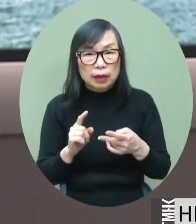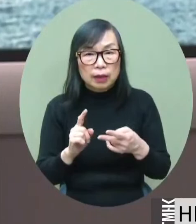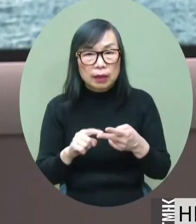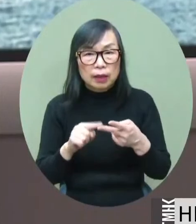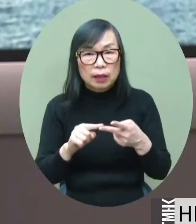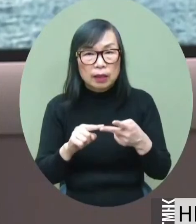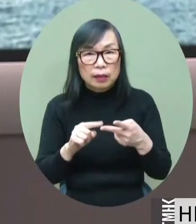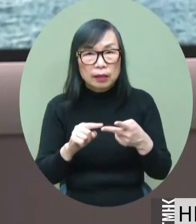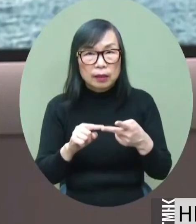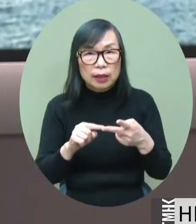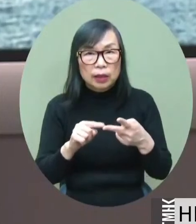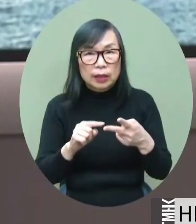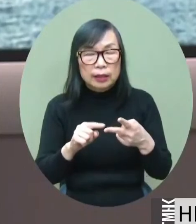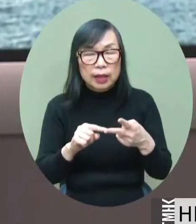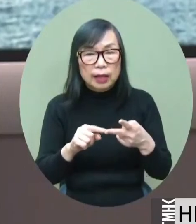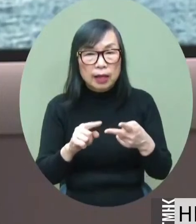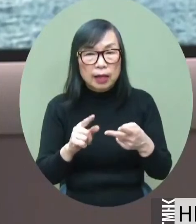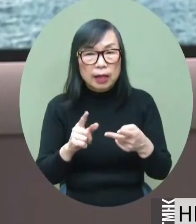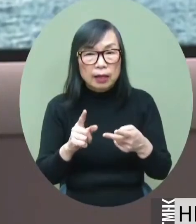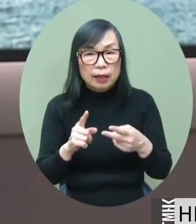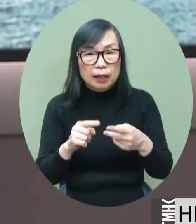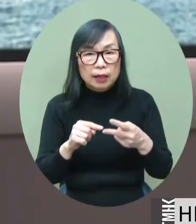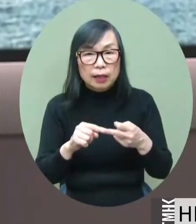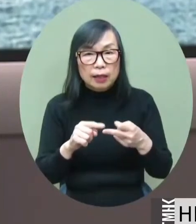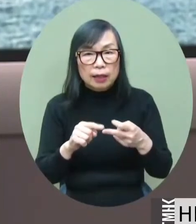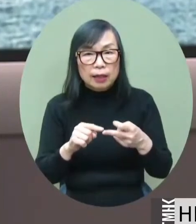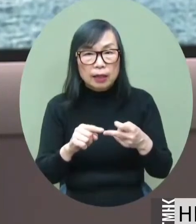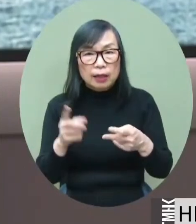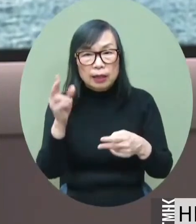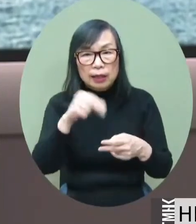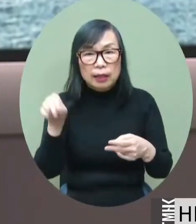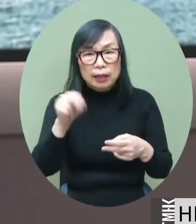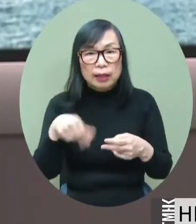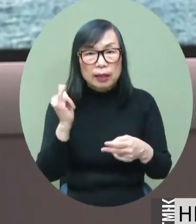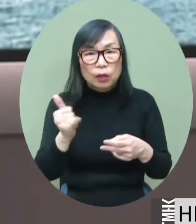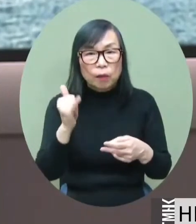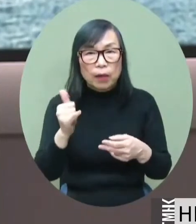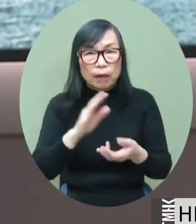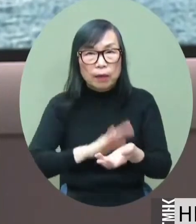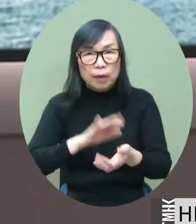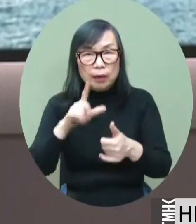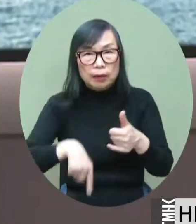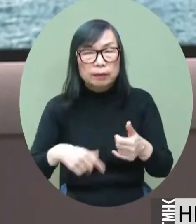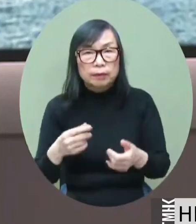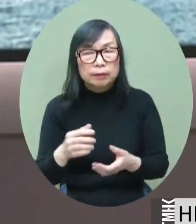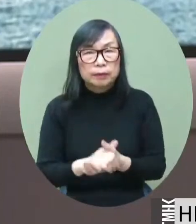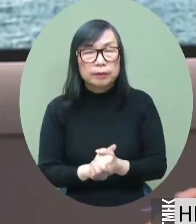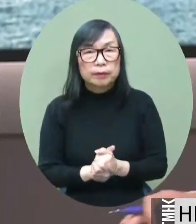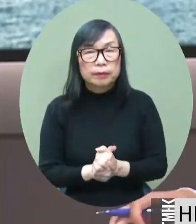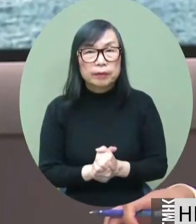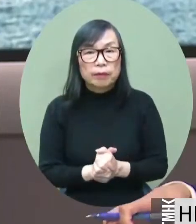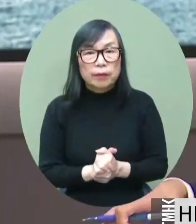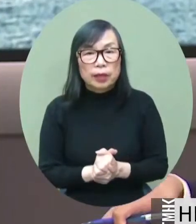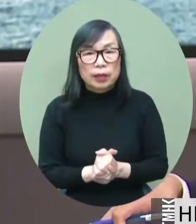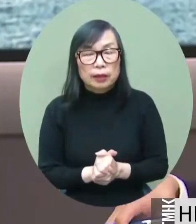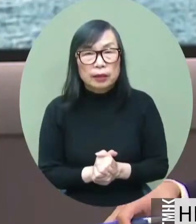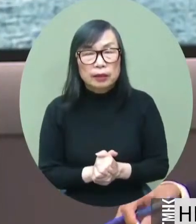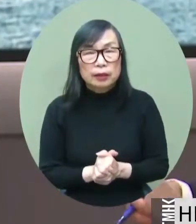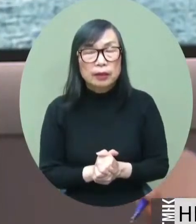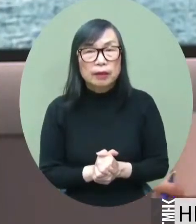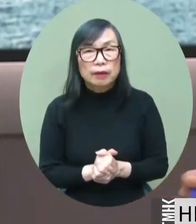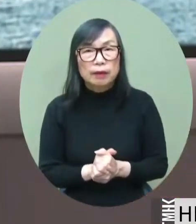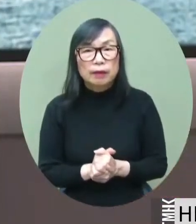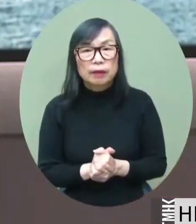16,158 patients, and for Paxlovid, we have prescribed the medicine to